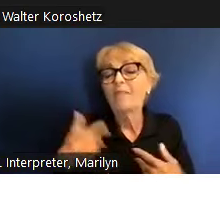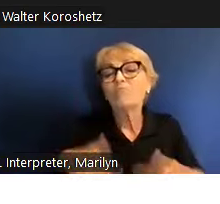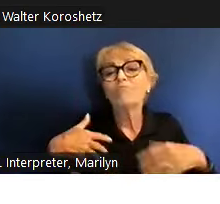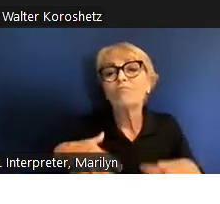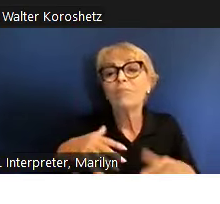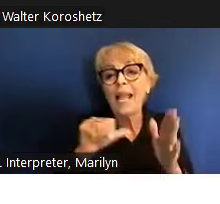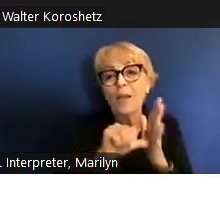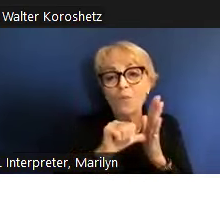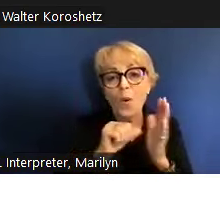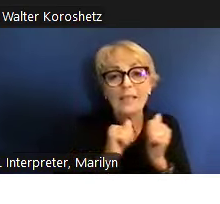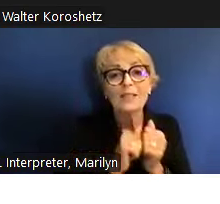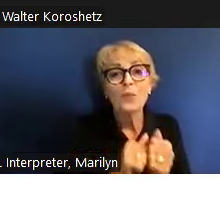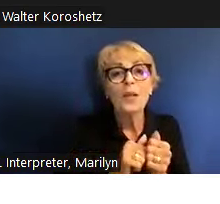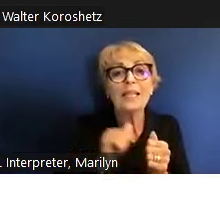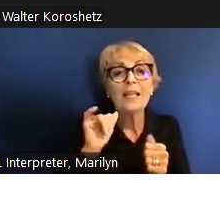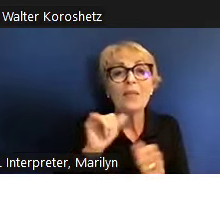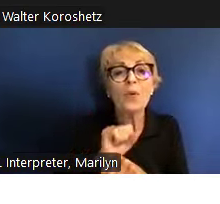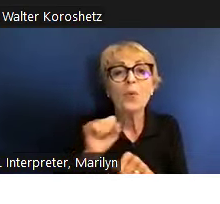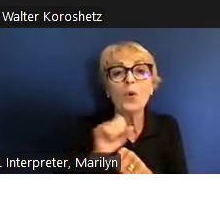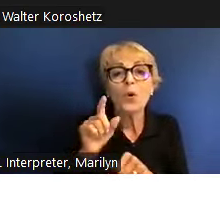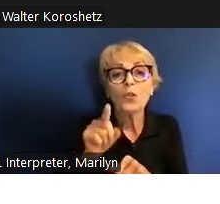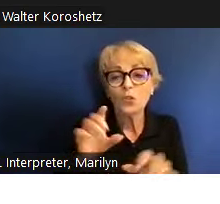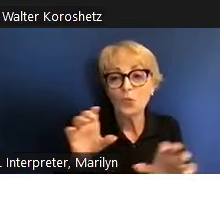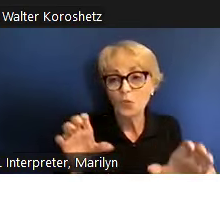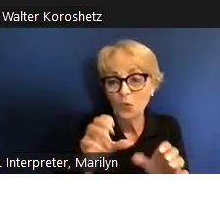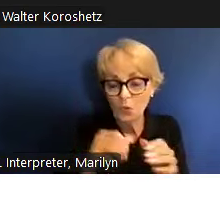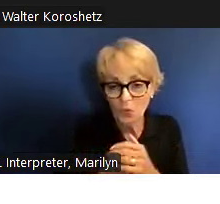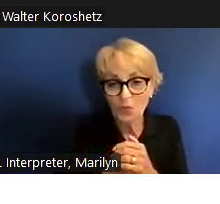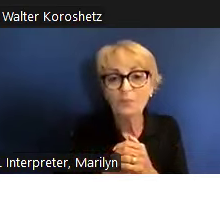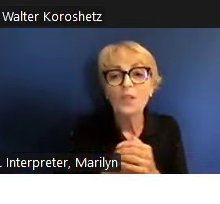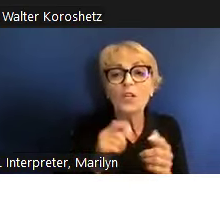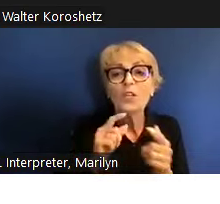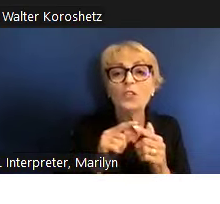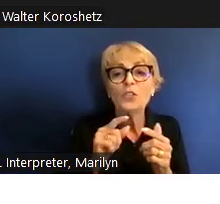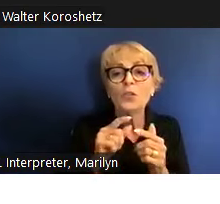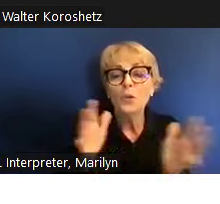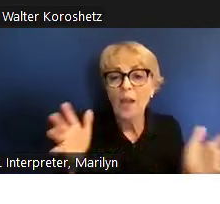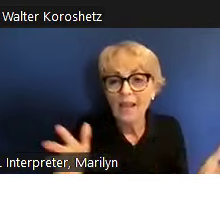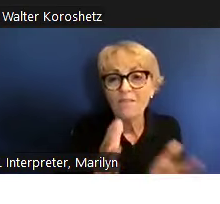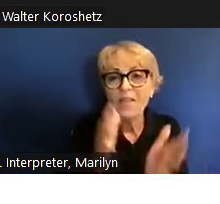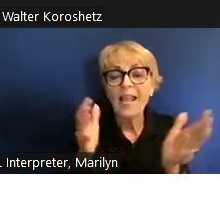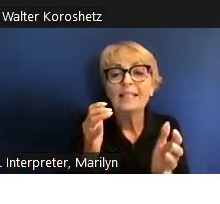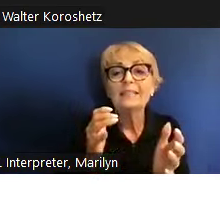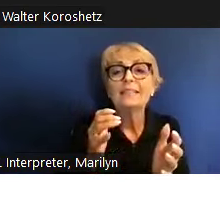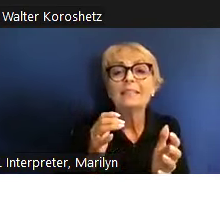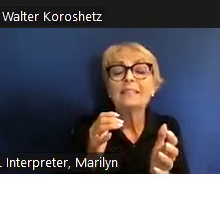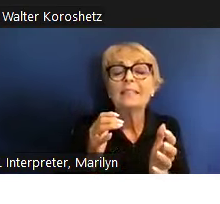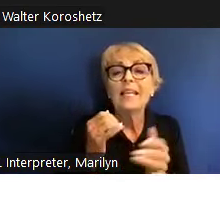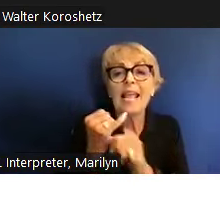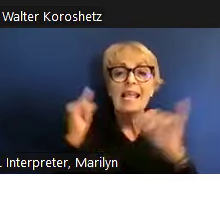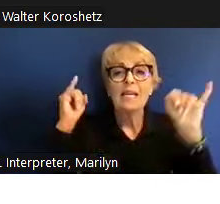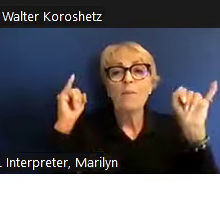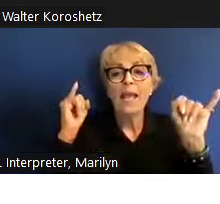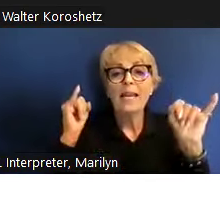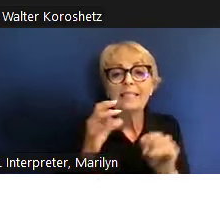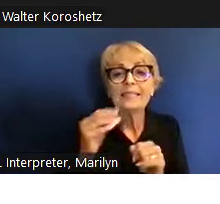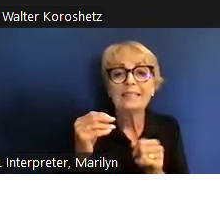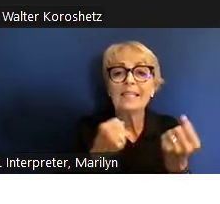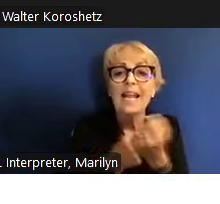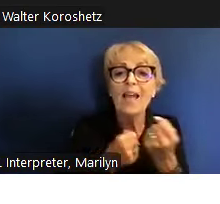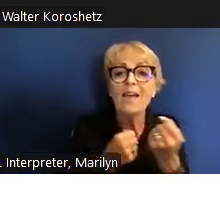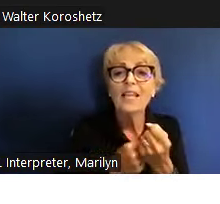with the work that you do to advance independence and to advocate